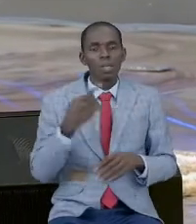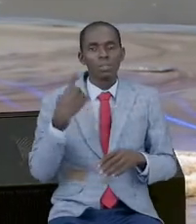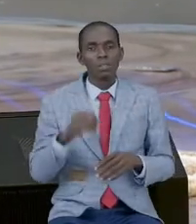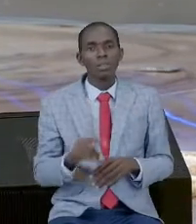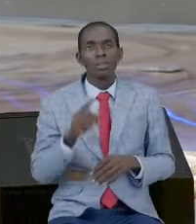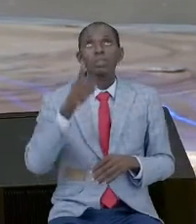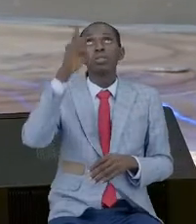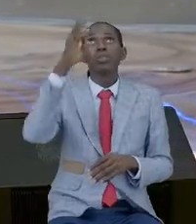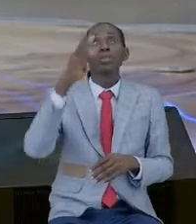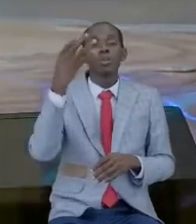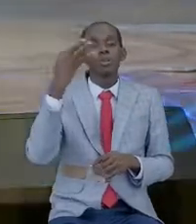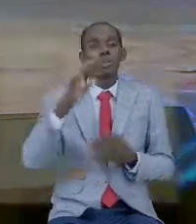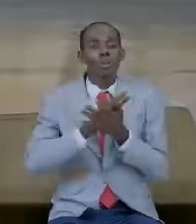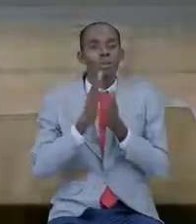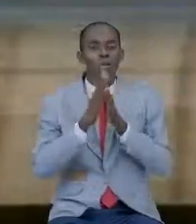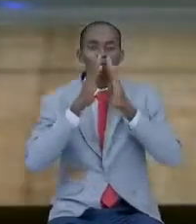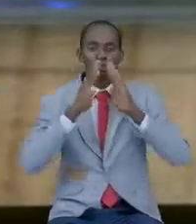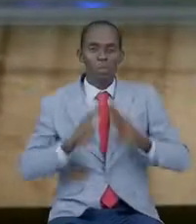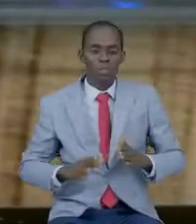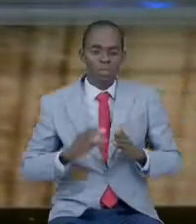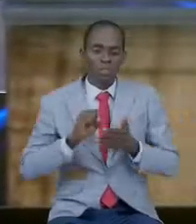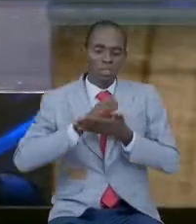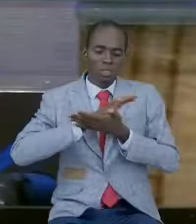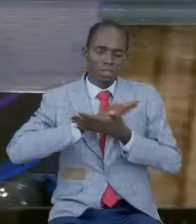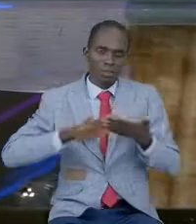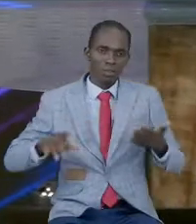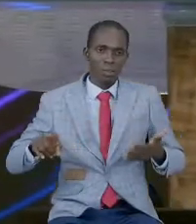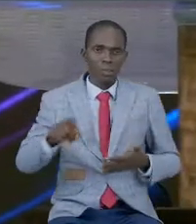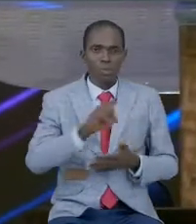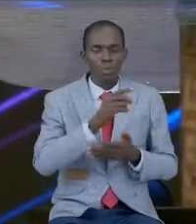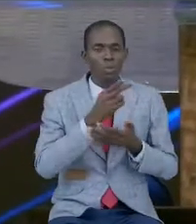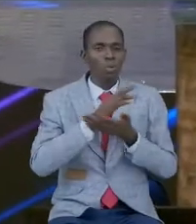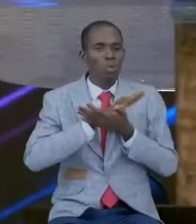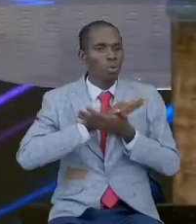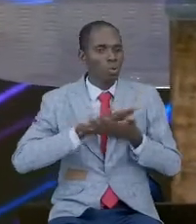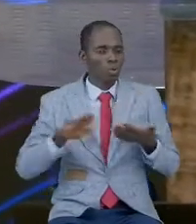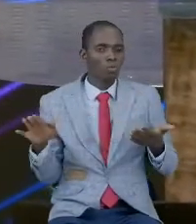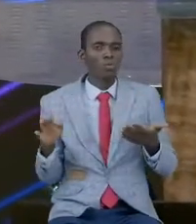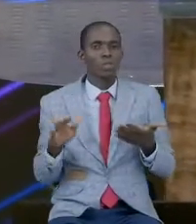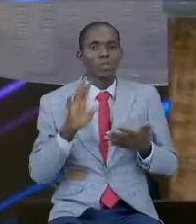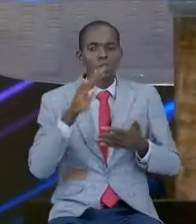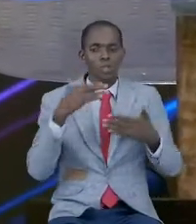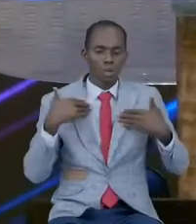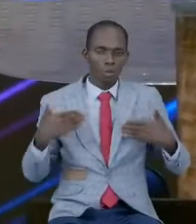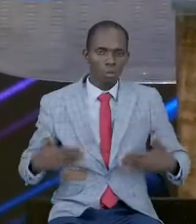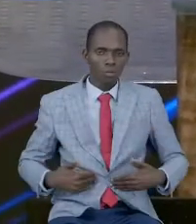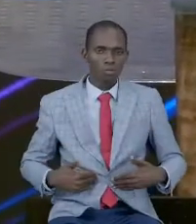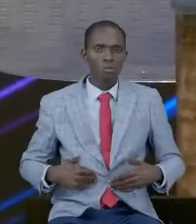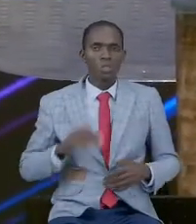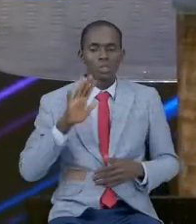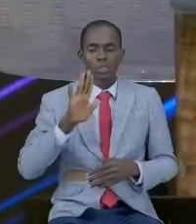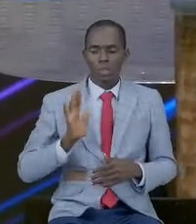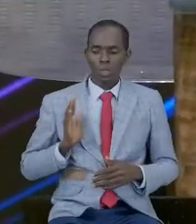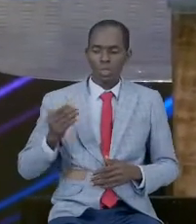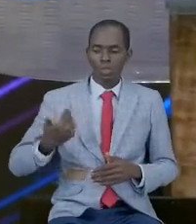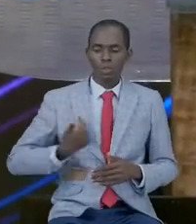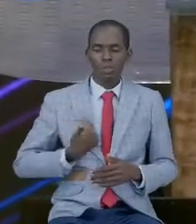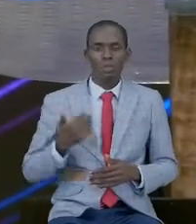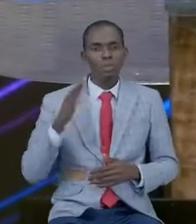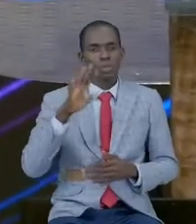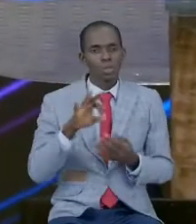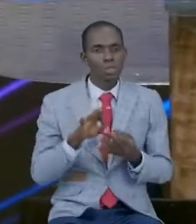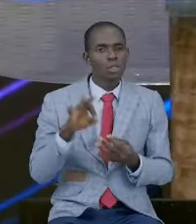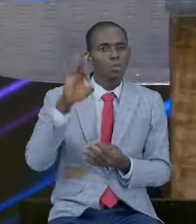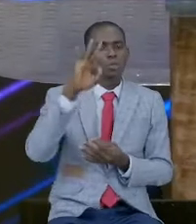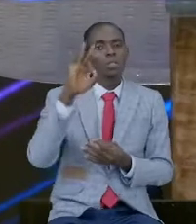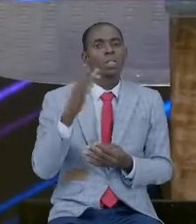peace sanctify you wholly, your body, your soul, your spirit, and